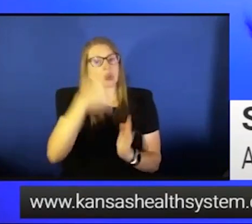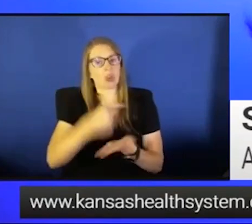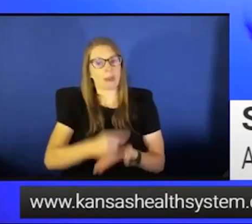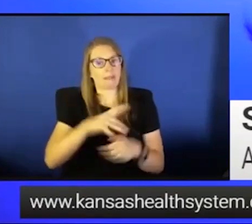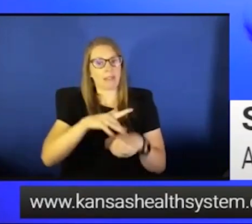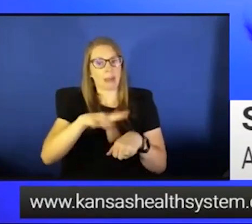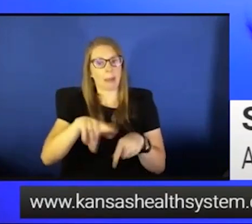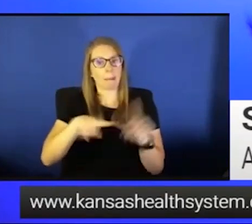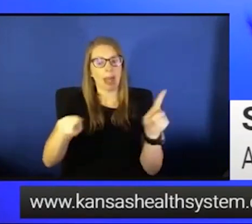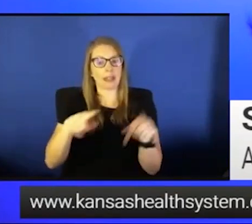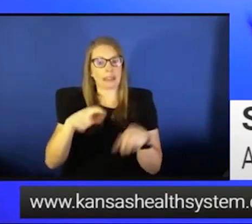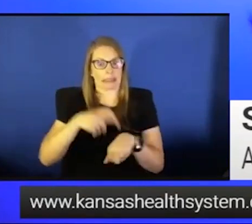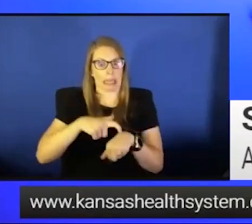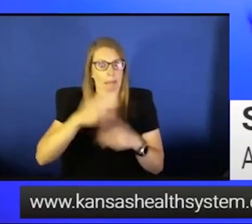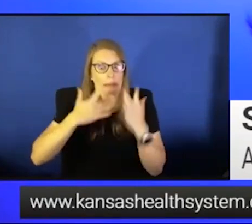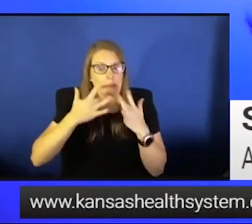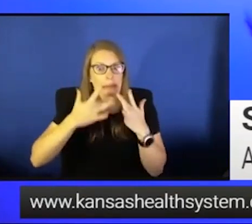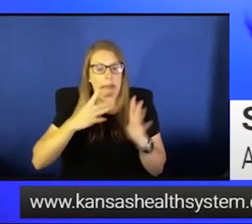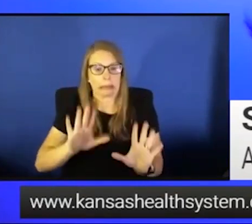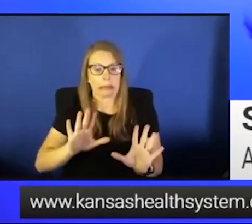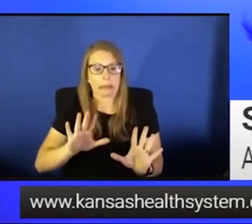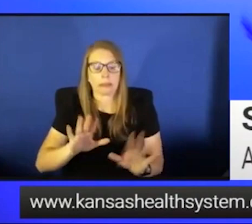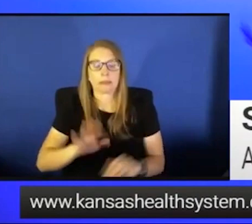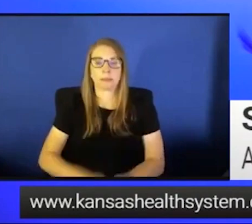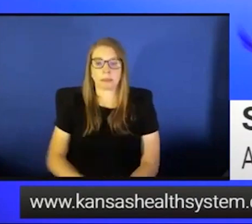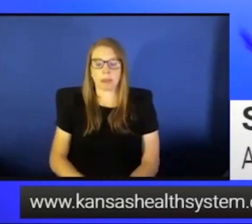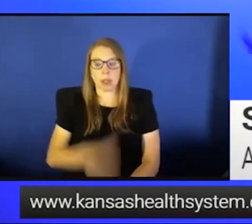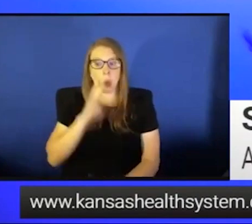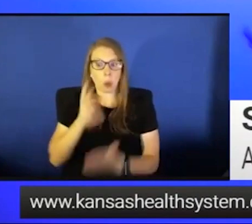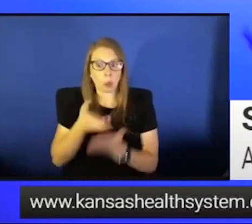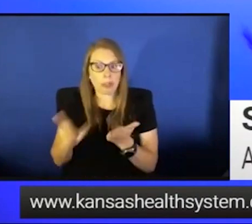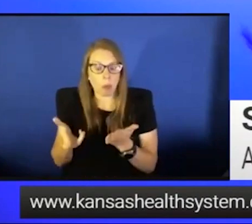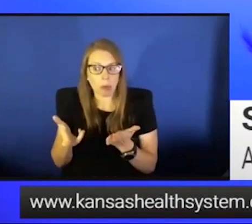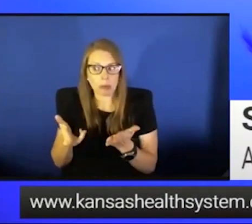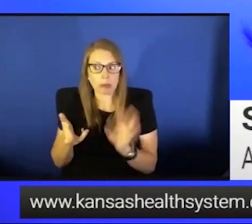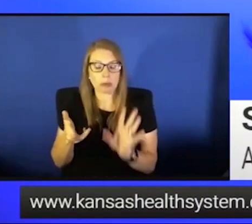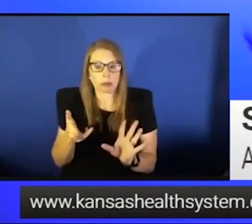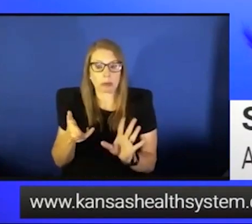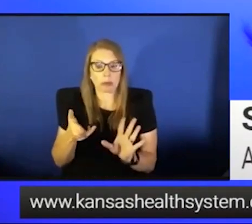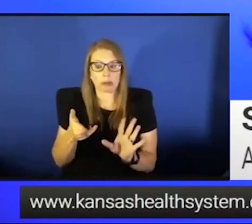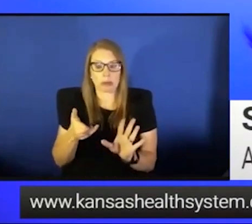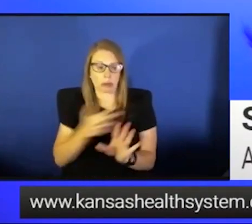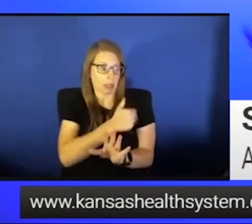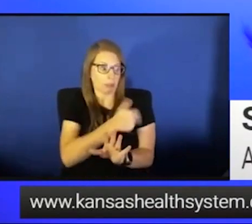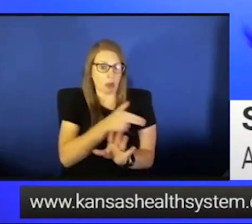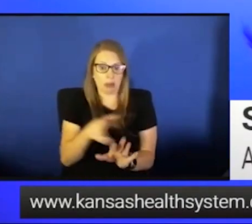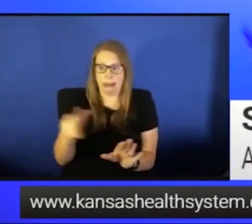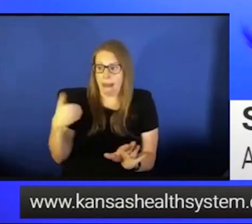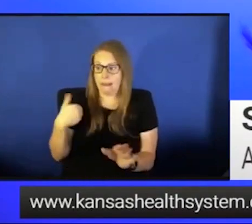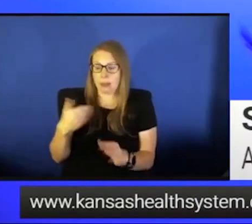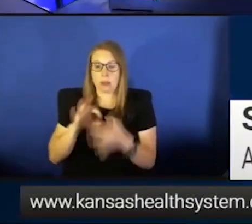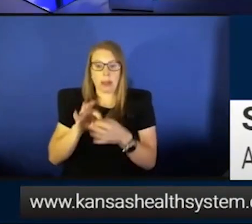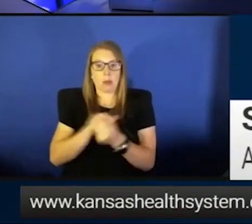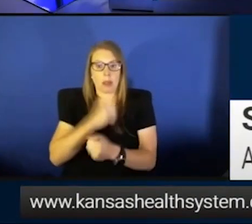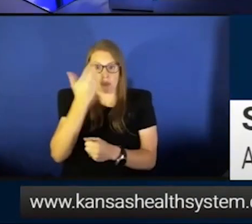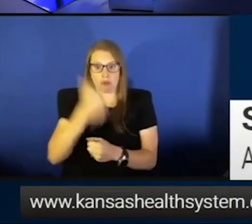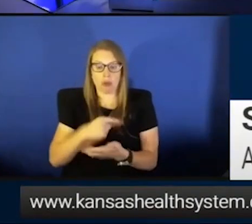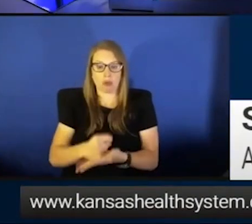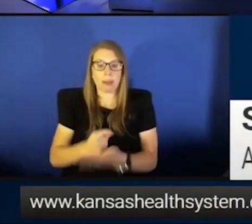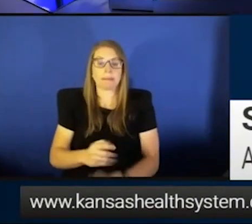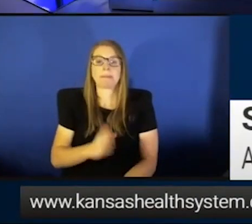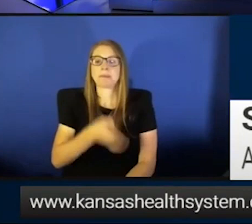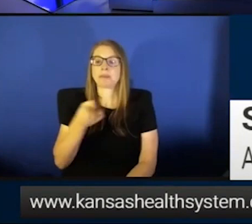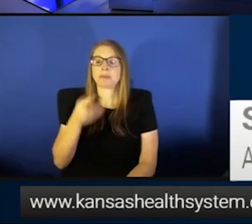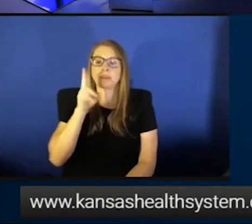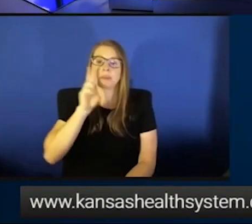time sensitive, and know your resources, what hospitals are capable of doing what stroke treatments. Dr. Hawkinson, final thoughts? I mean, I would